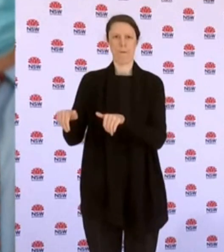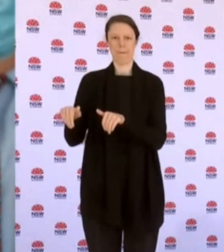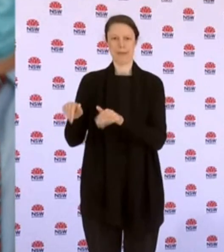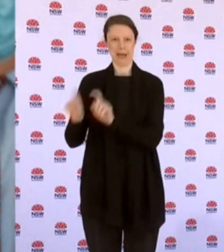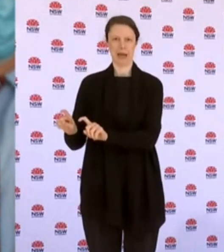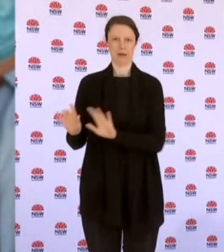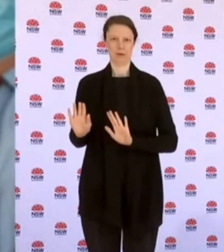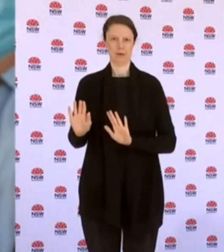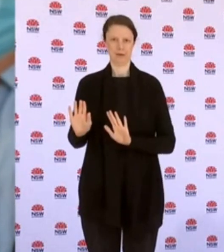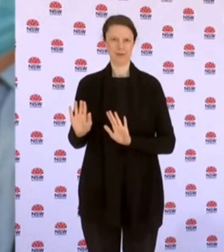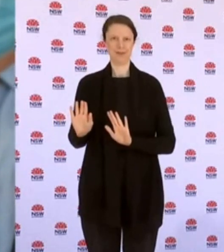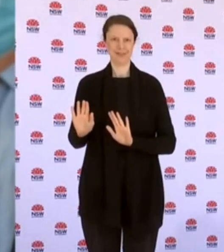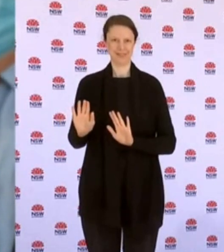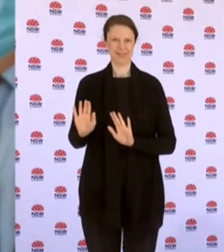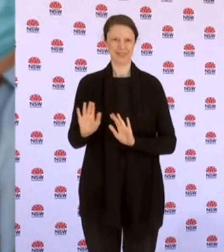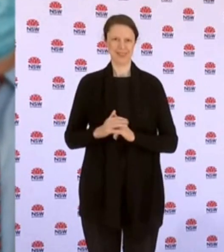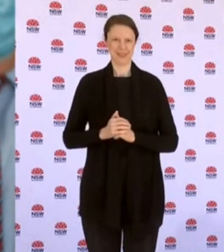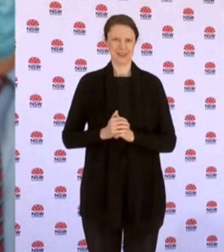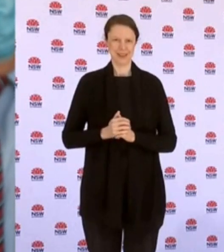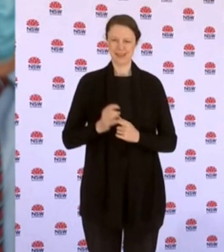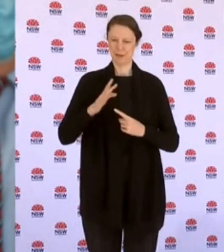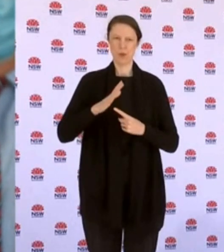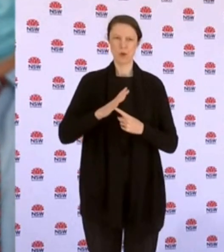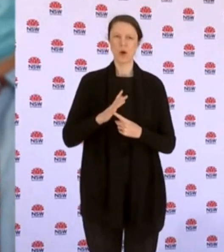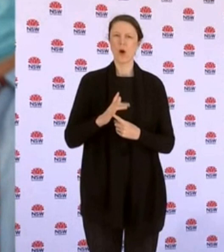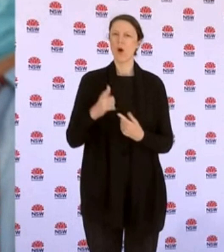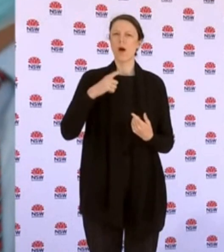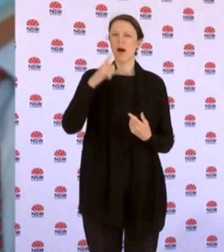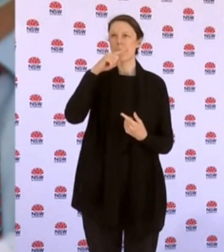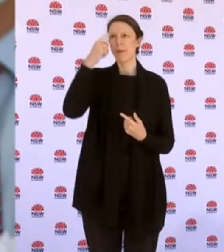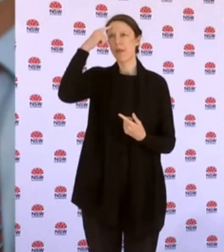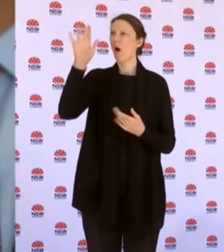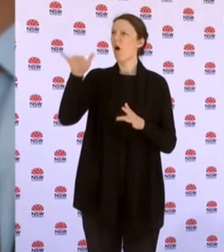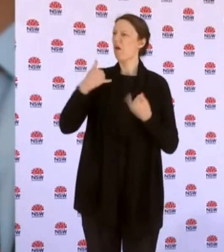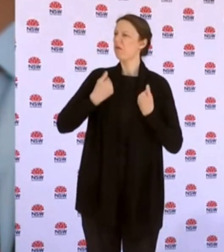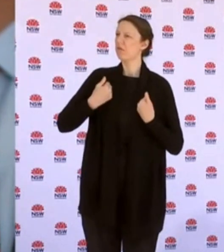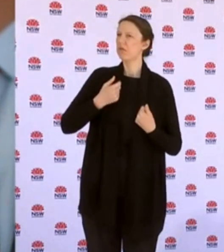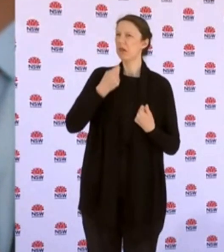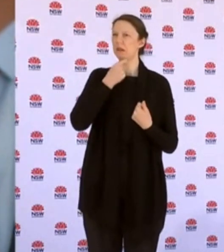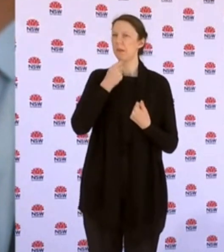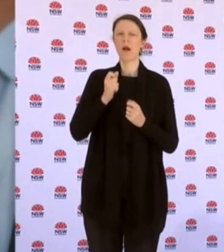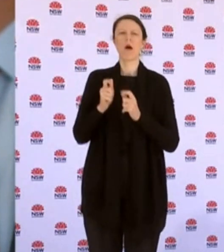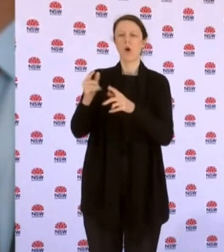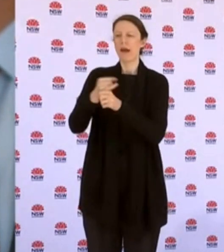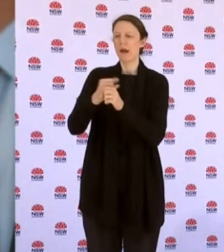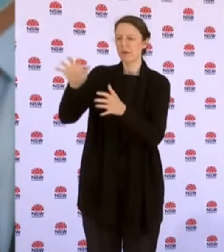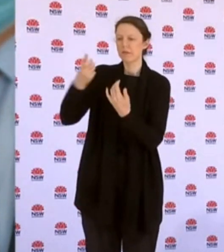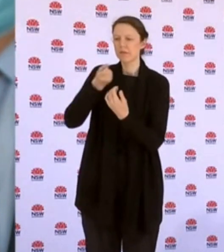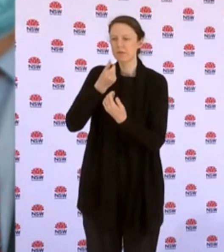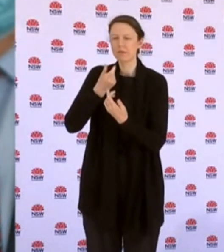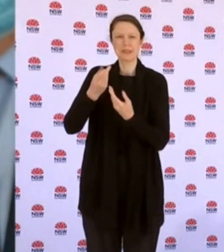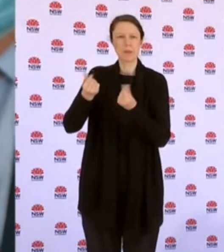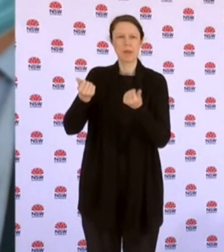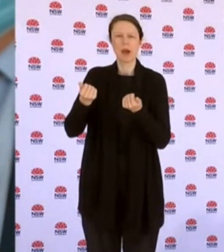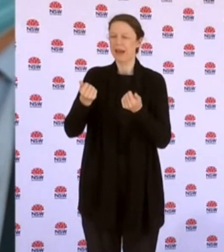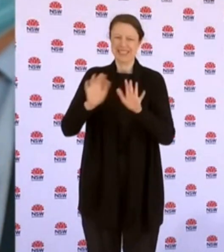people seeking healthcare at pharmacists and GPs. We're just urging you to ring ahead. And obviously, if